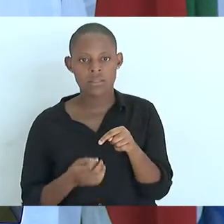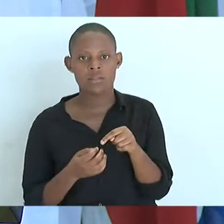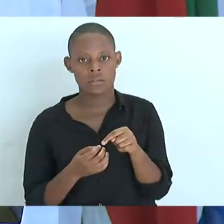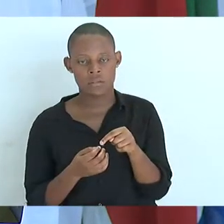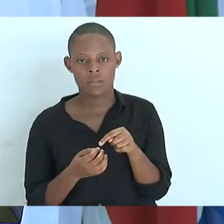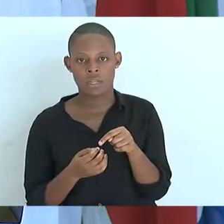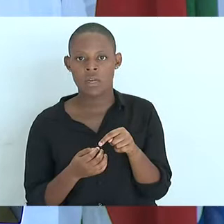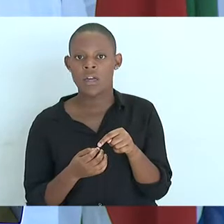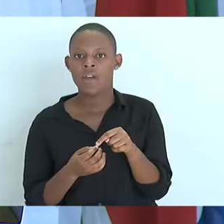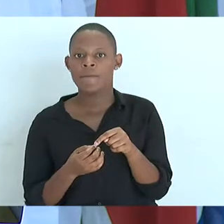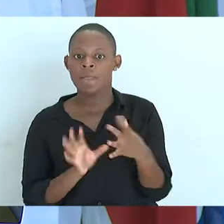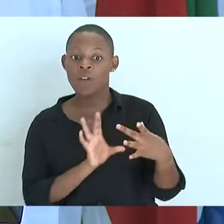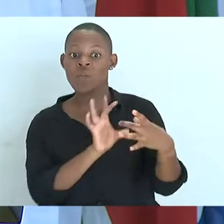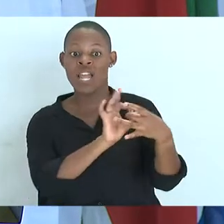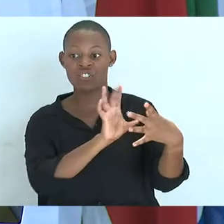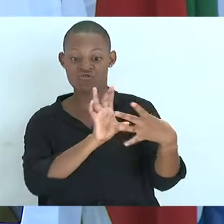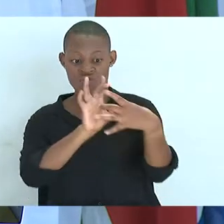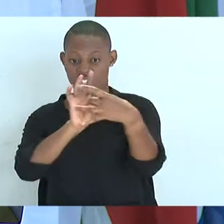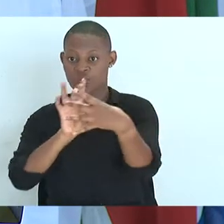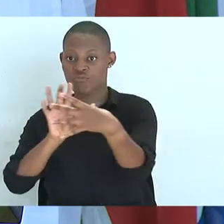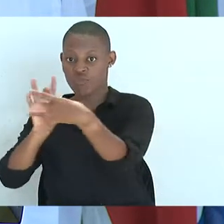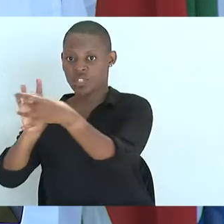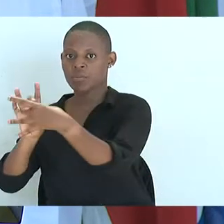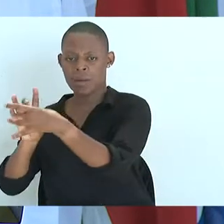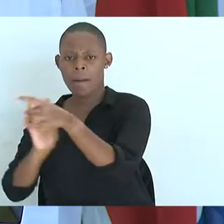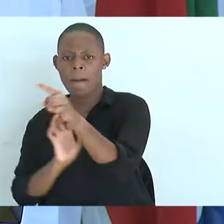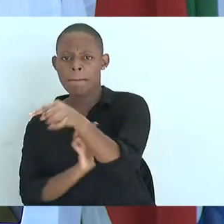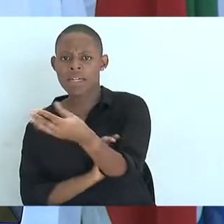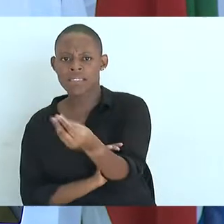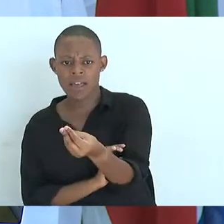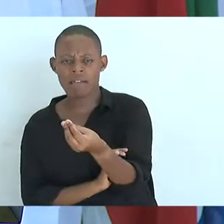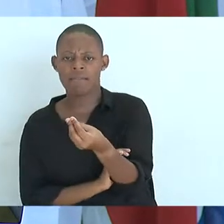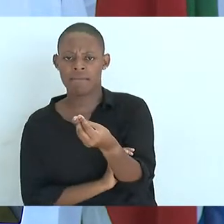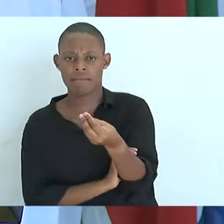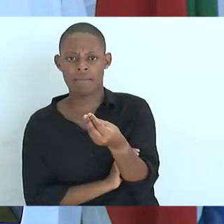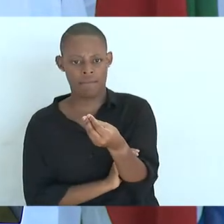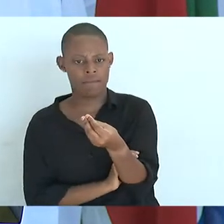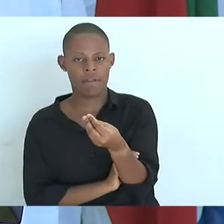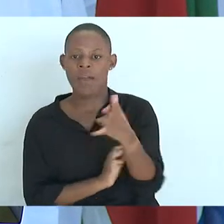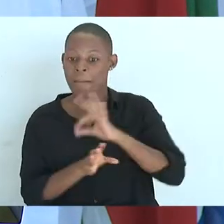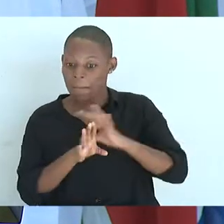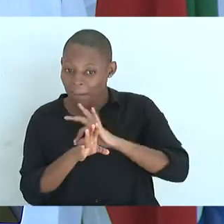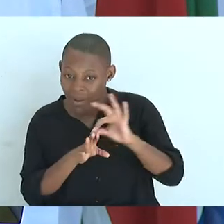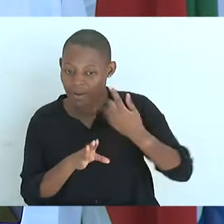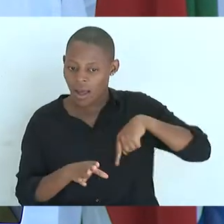Imigwaqo yethu, it talk to what we have in mind in our plans.